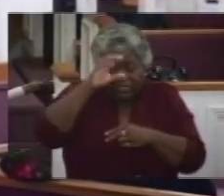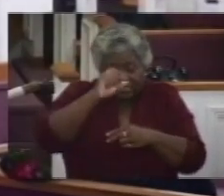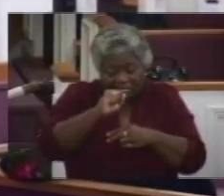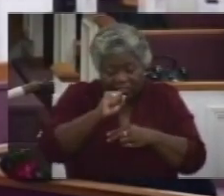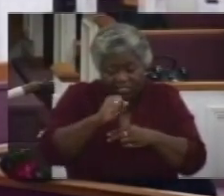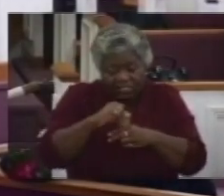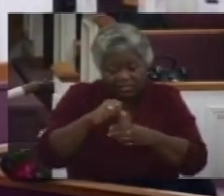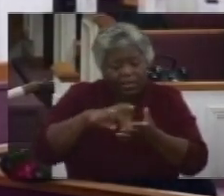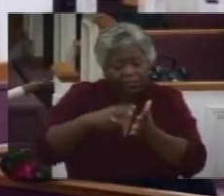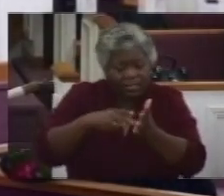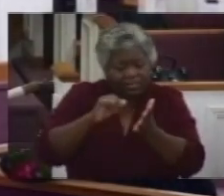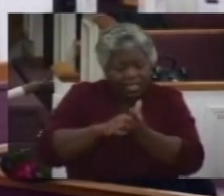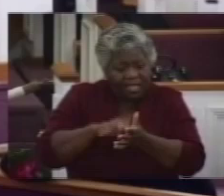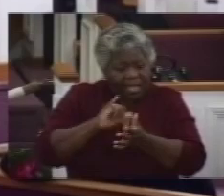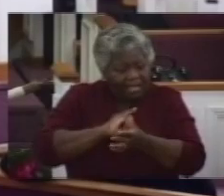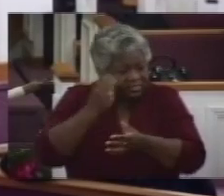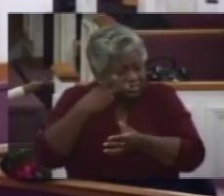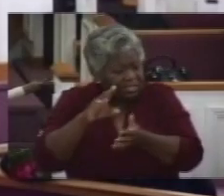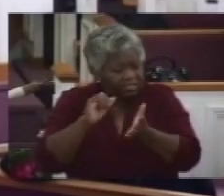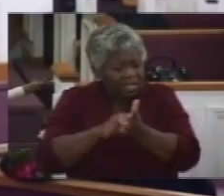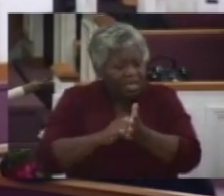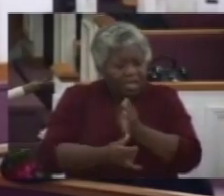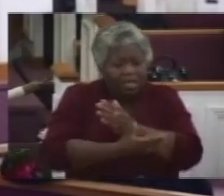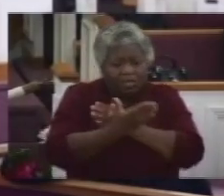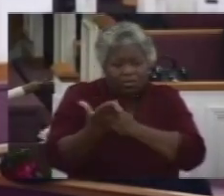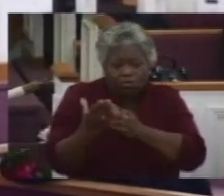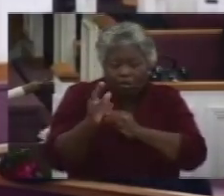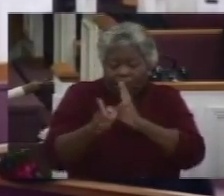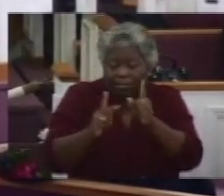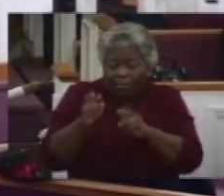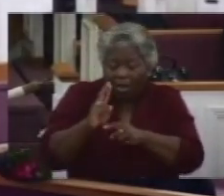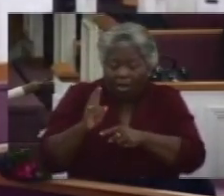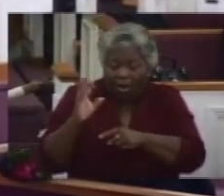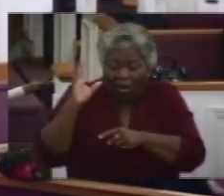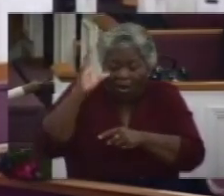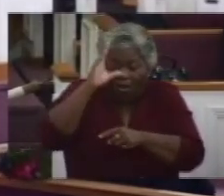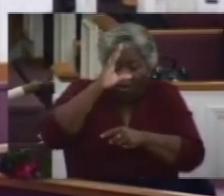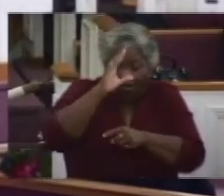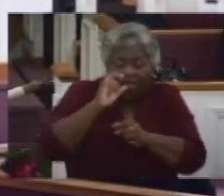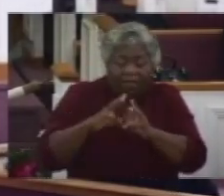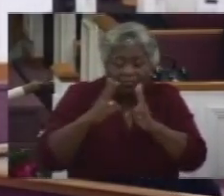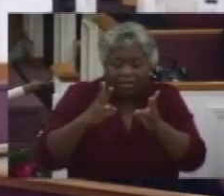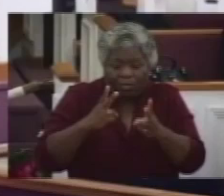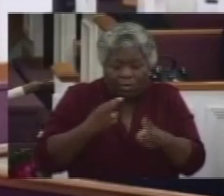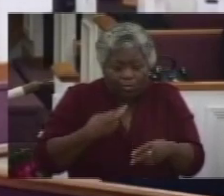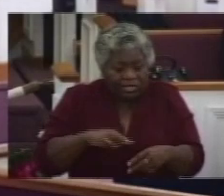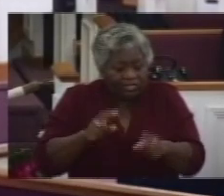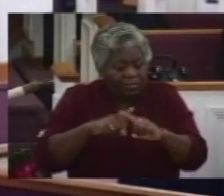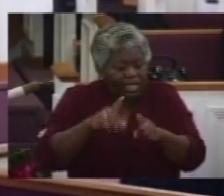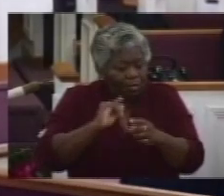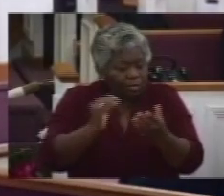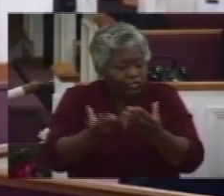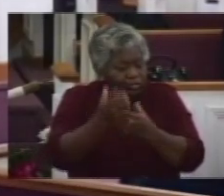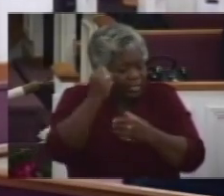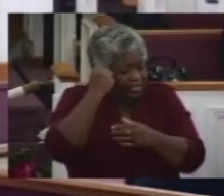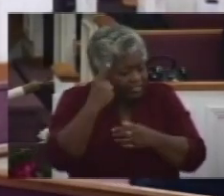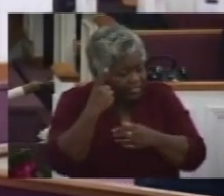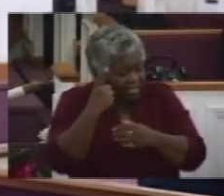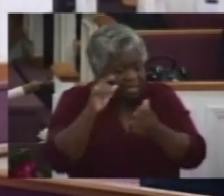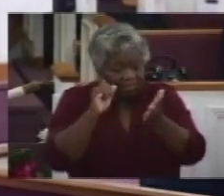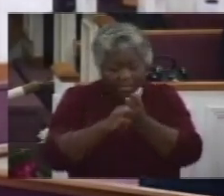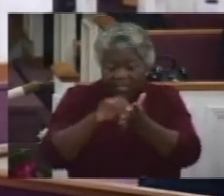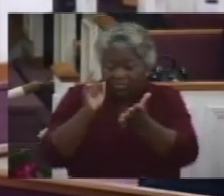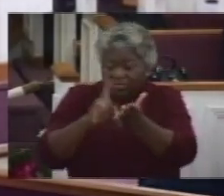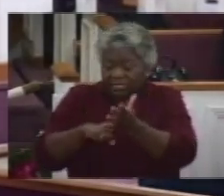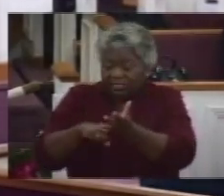meaning I see that you people are very religious, but I want you to understand